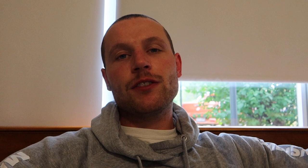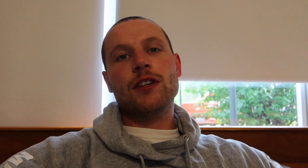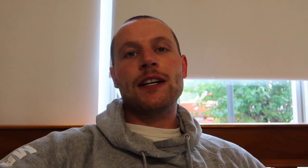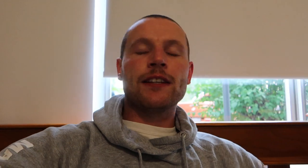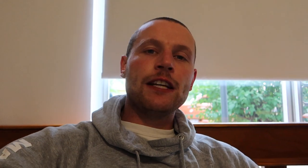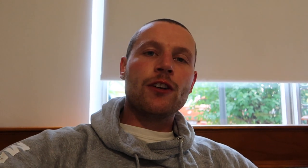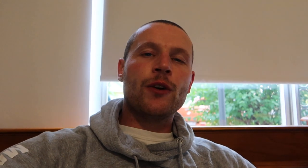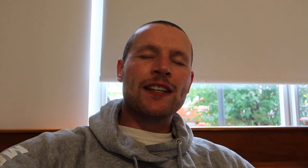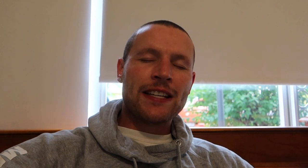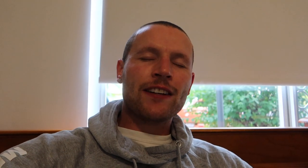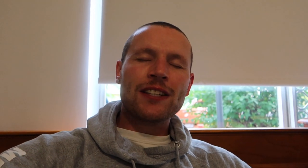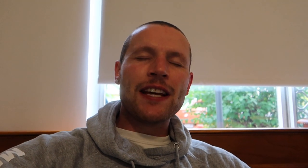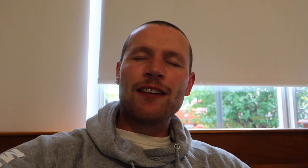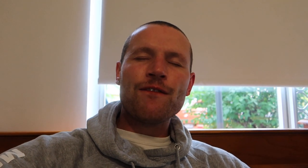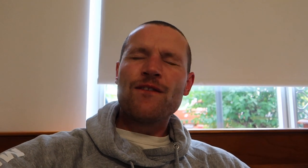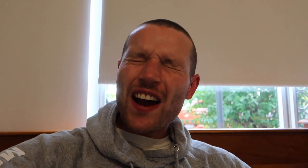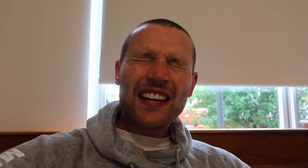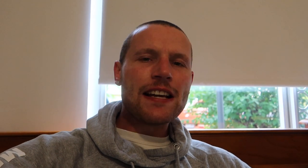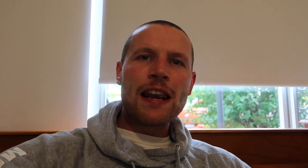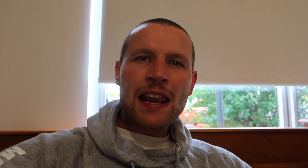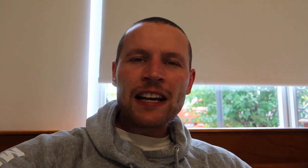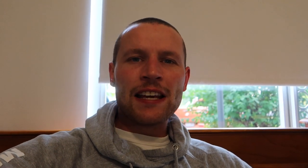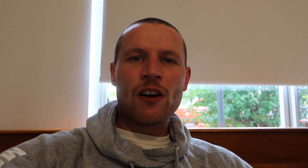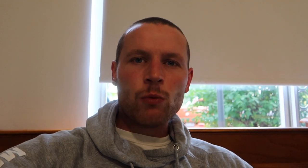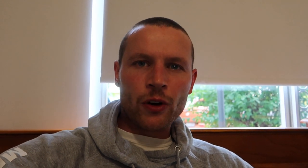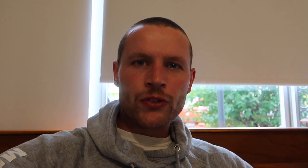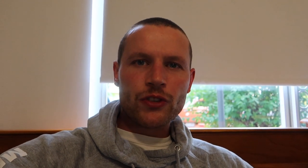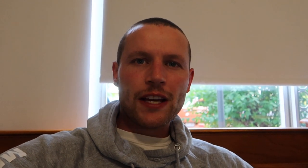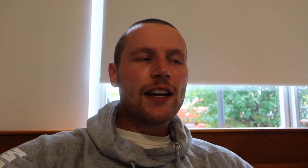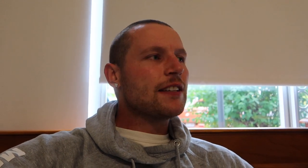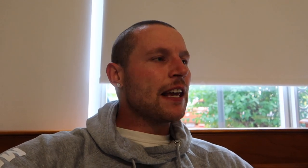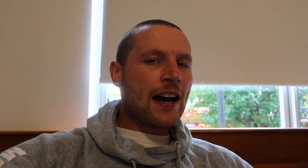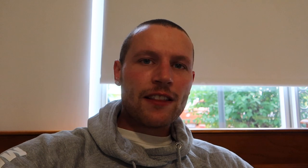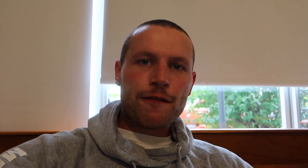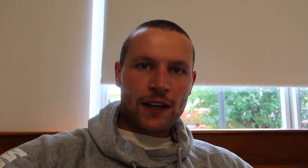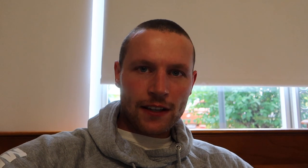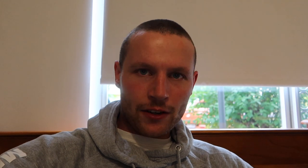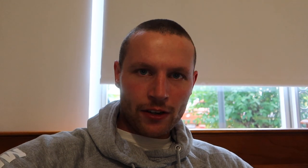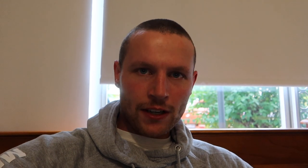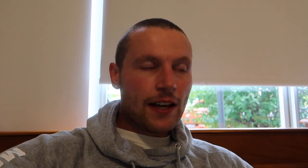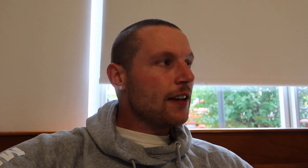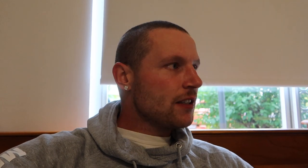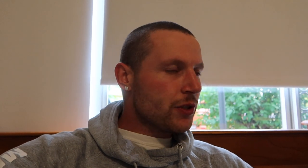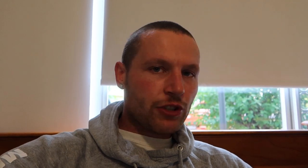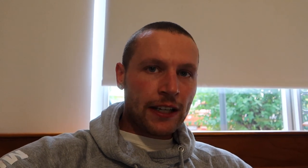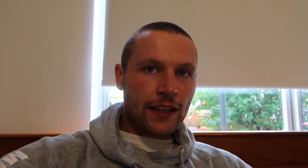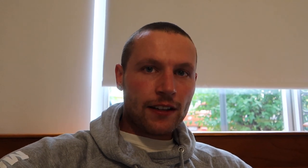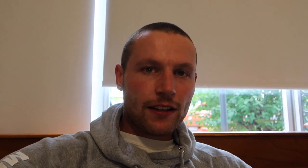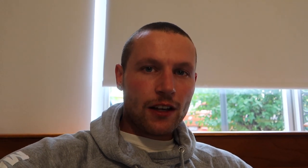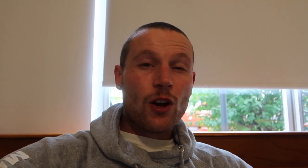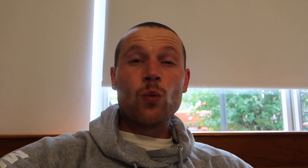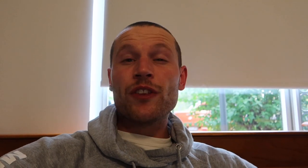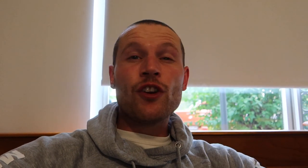come back to you guys and let you know just how fucking lucky I was to get out of that fucking country into